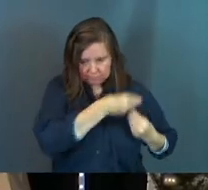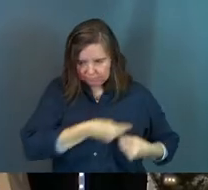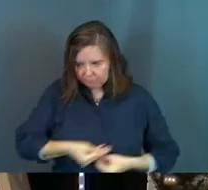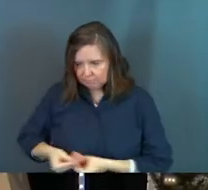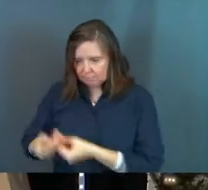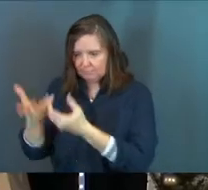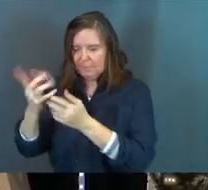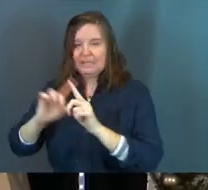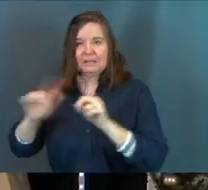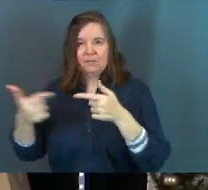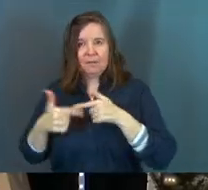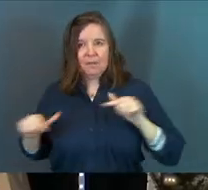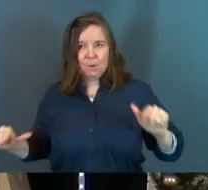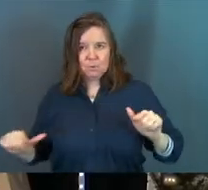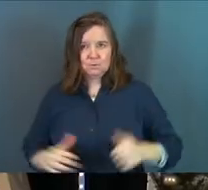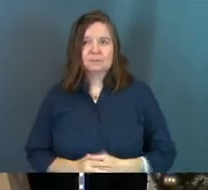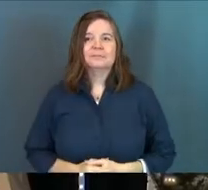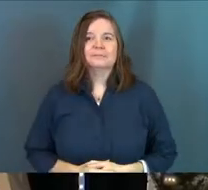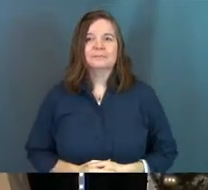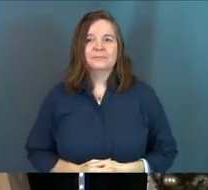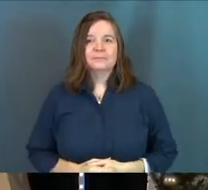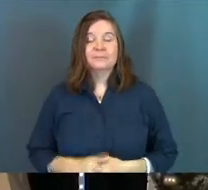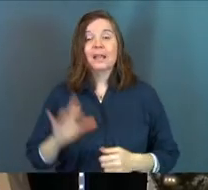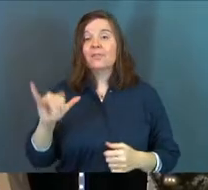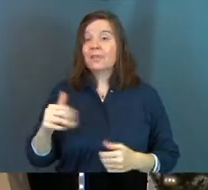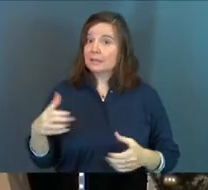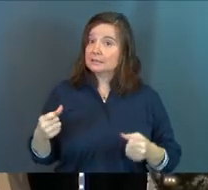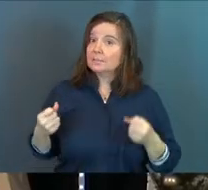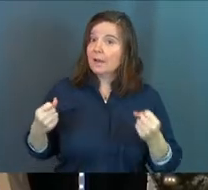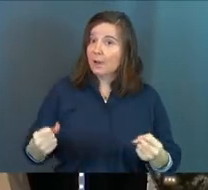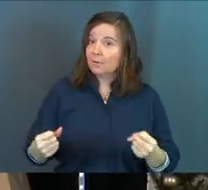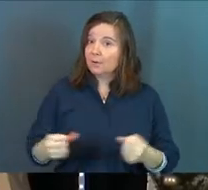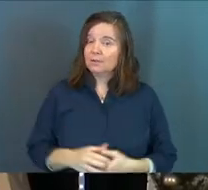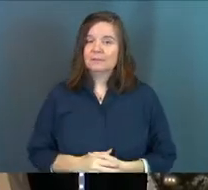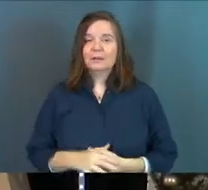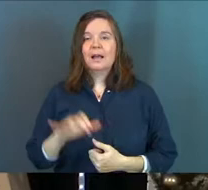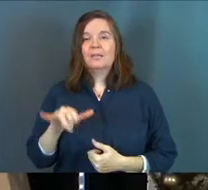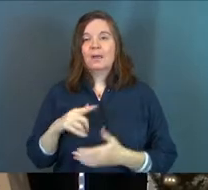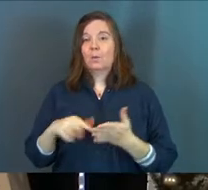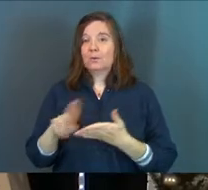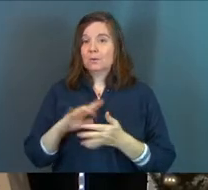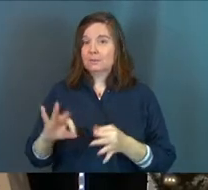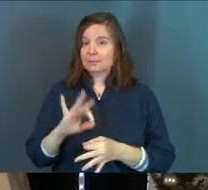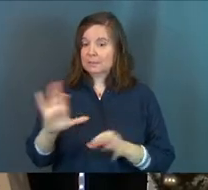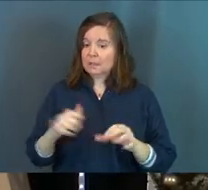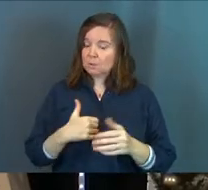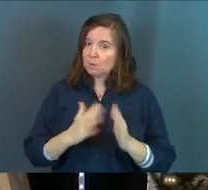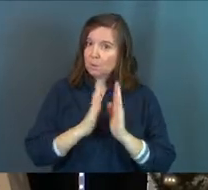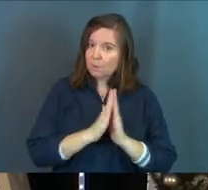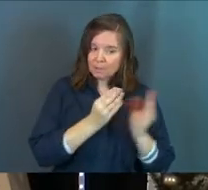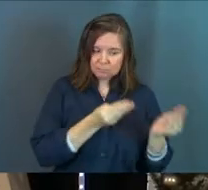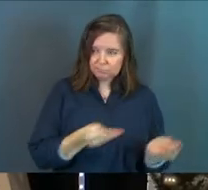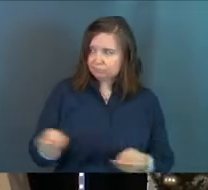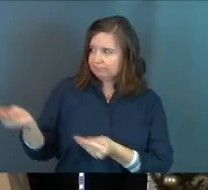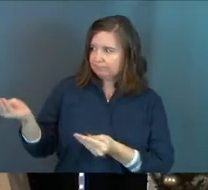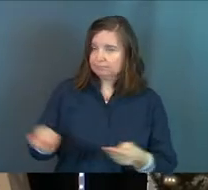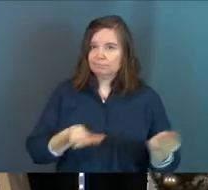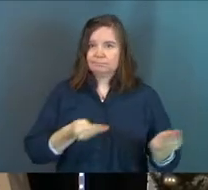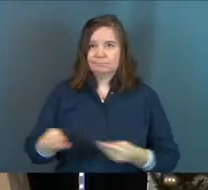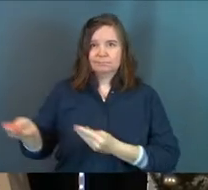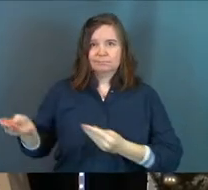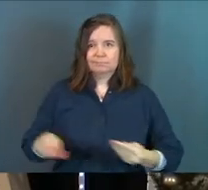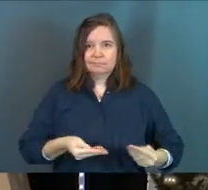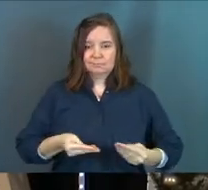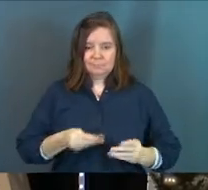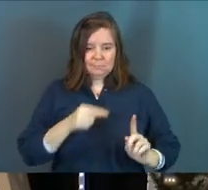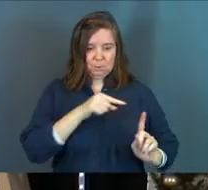comes out as a different language. And that's powerful. And that's what the Holy Spirit does with your prayers. He's the